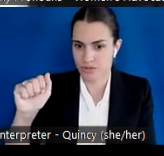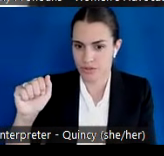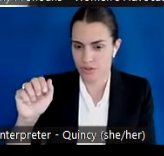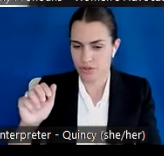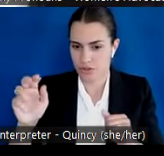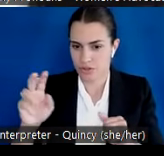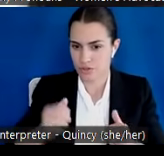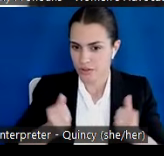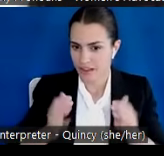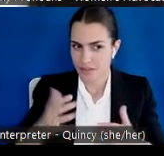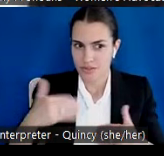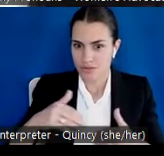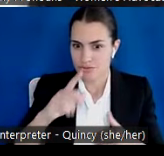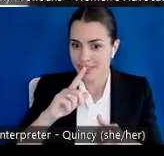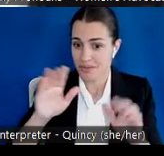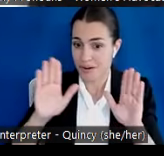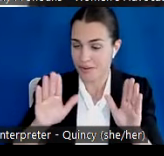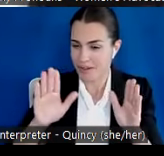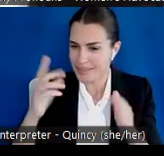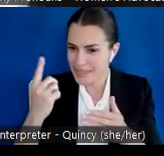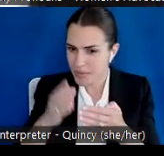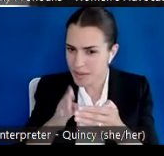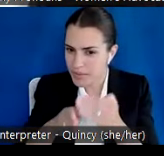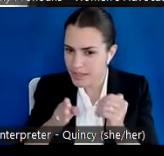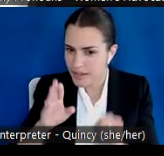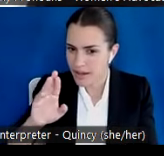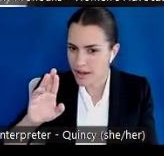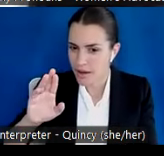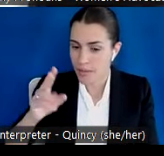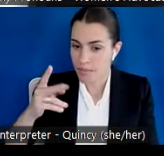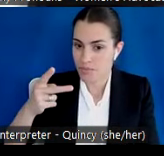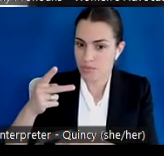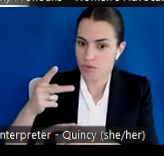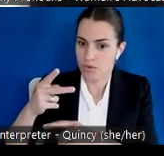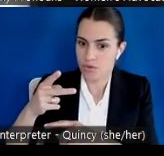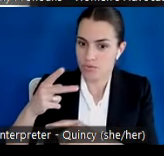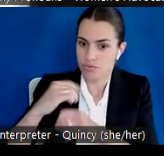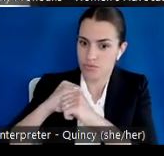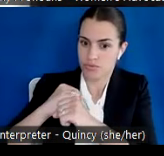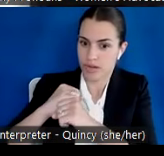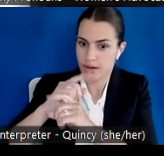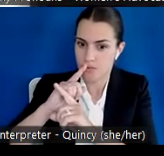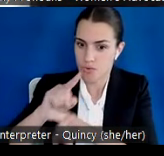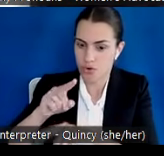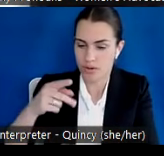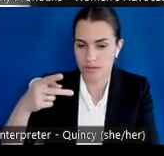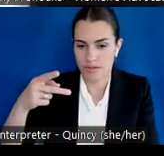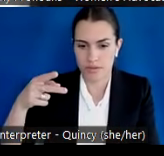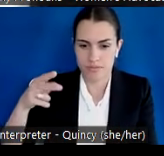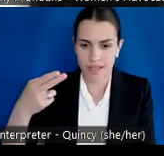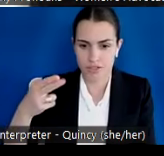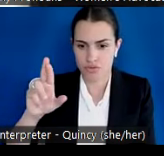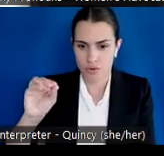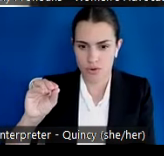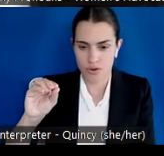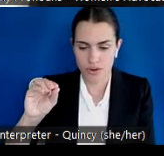these things. Someone has completed a protective order yesterday. People are proud to be here at this webinar,